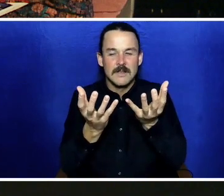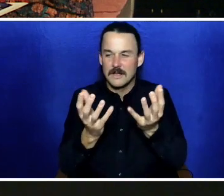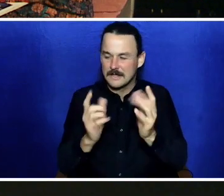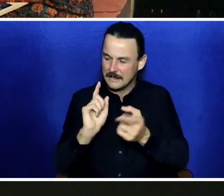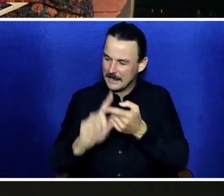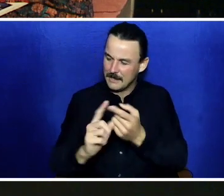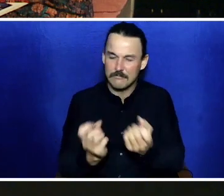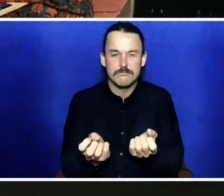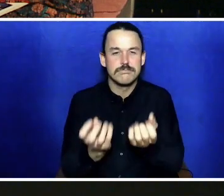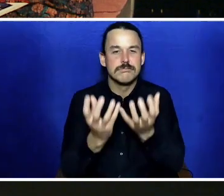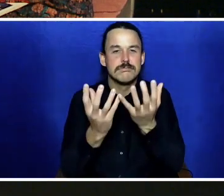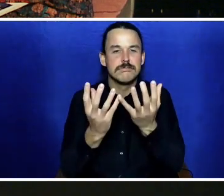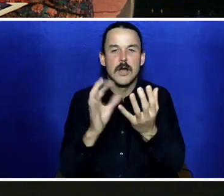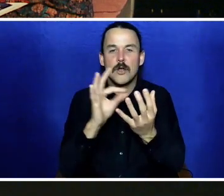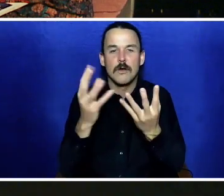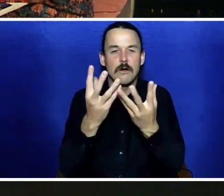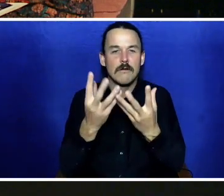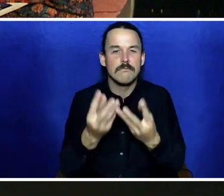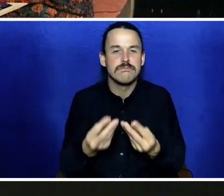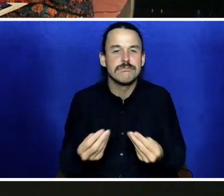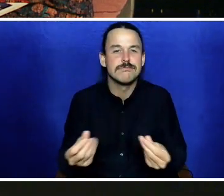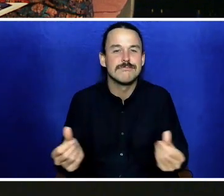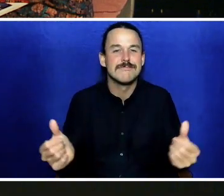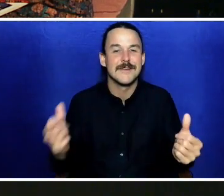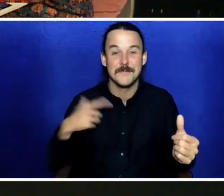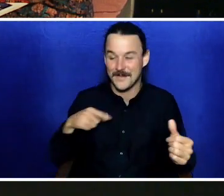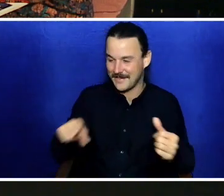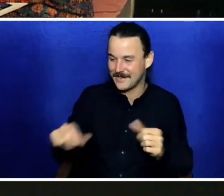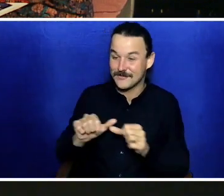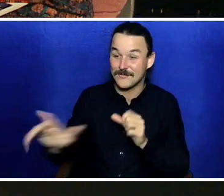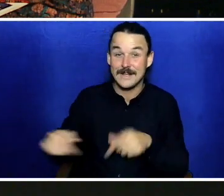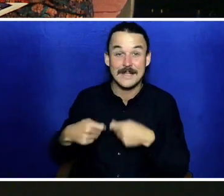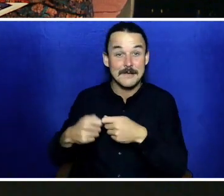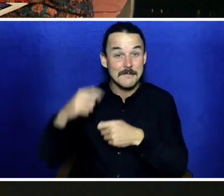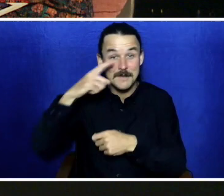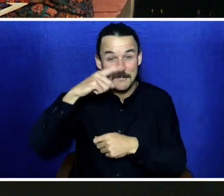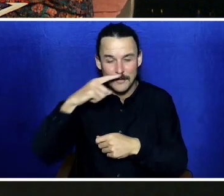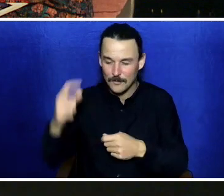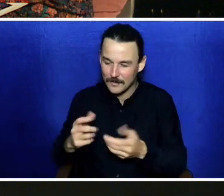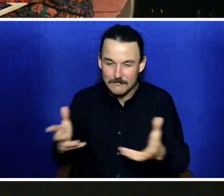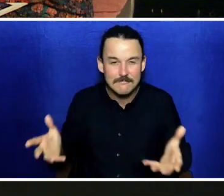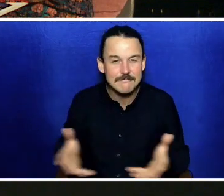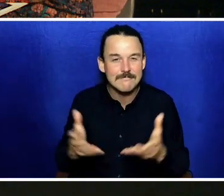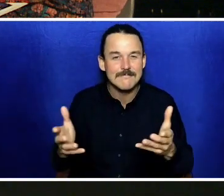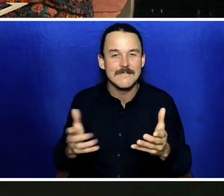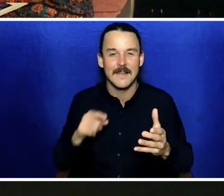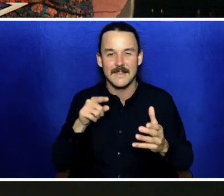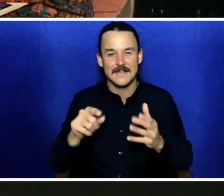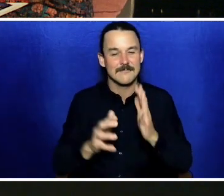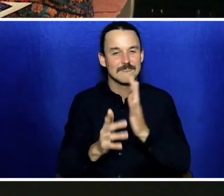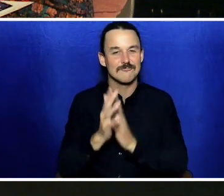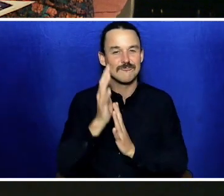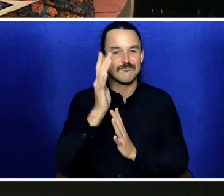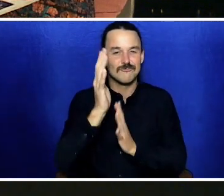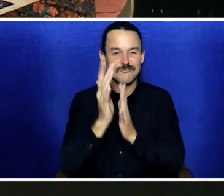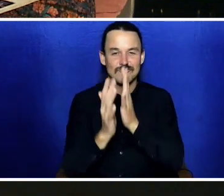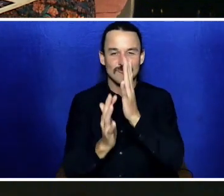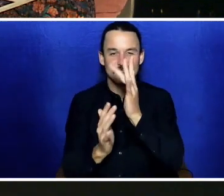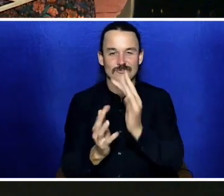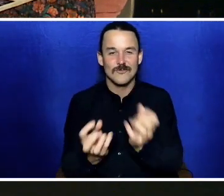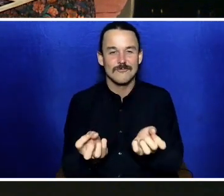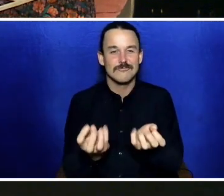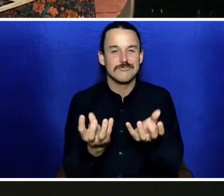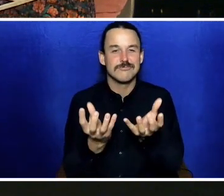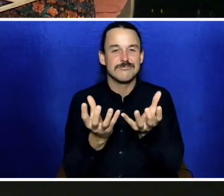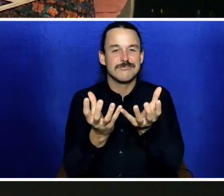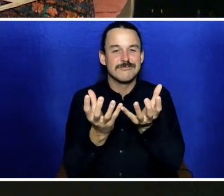going and nourished by this great team of people with whom I have the immense good fortune and privilege to share